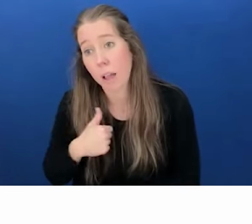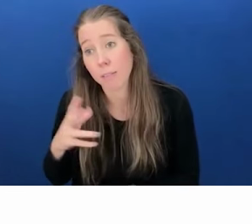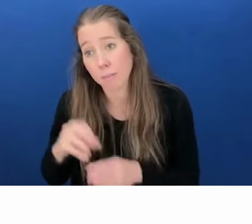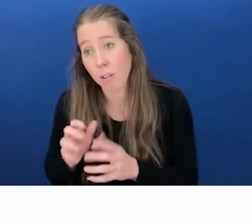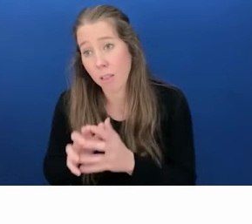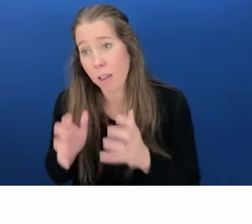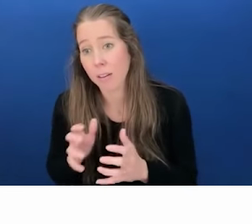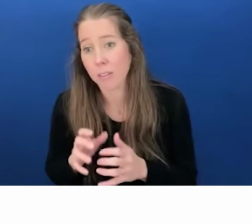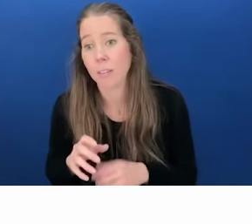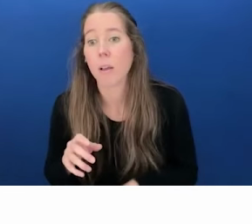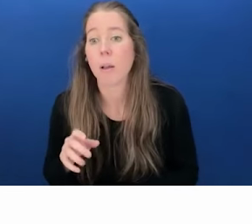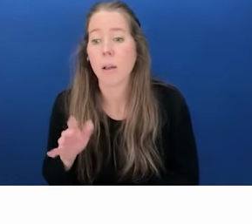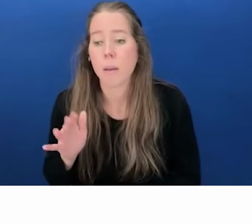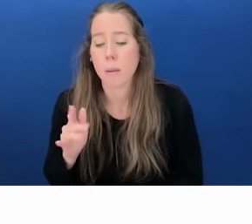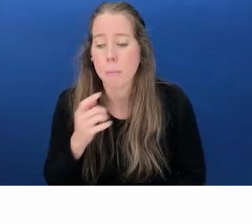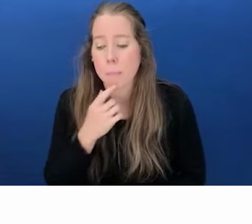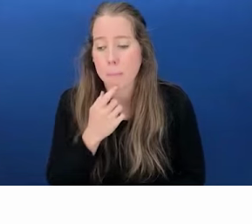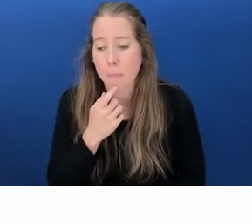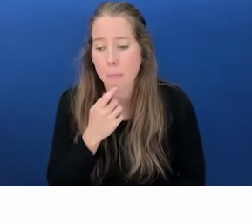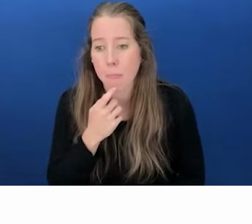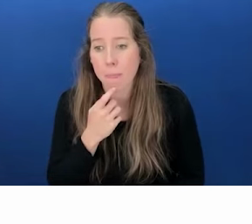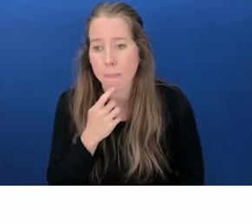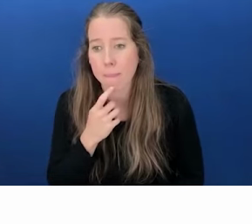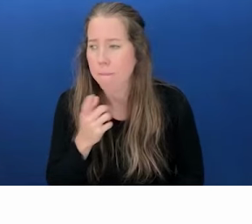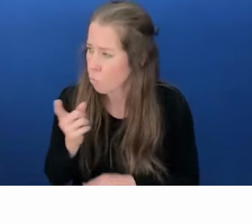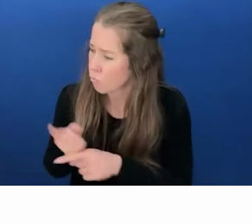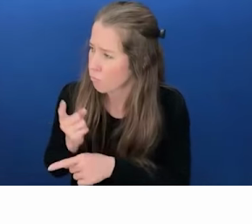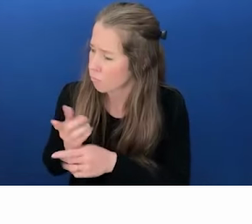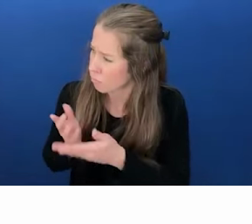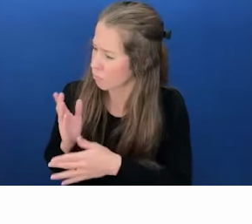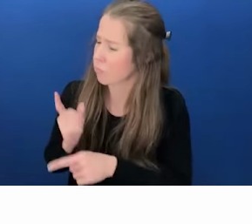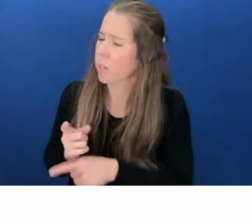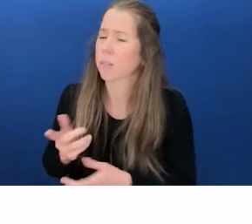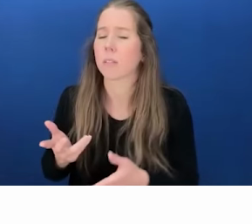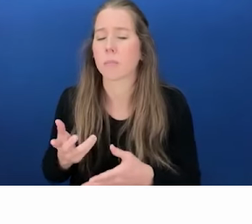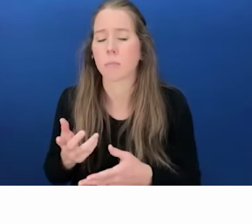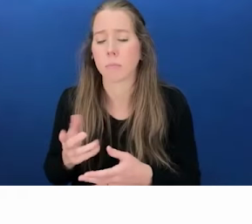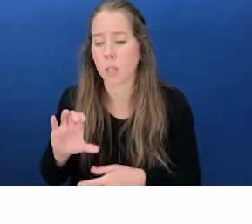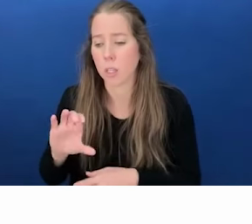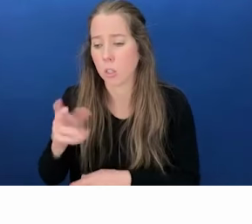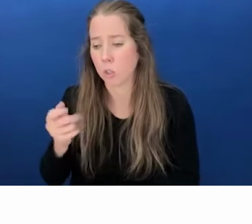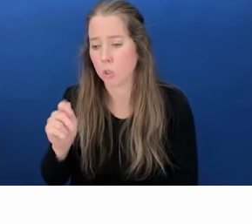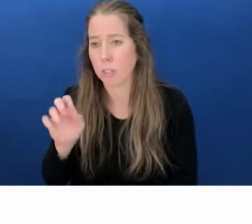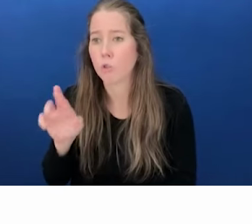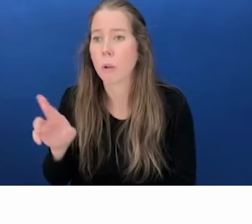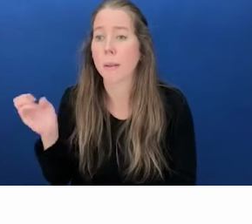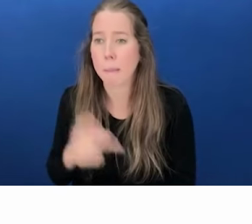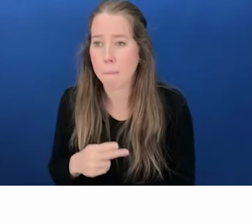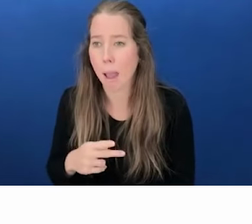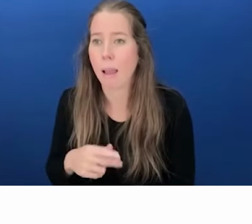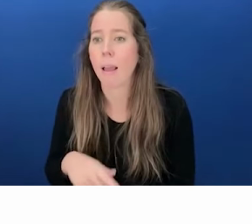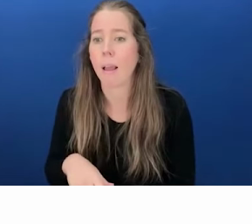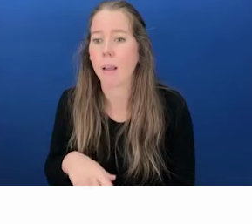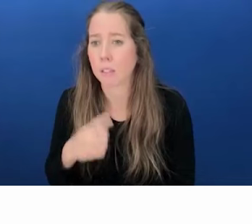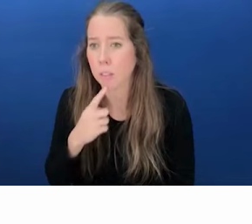our upper admin. So rightfully so though. Yeah. So during when Chancellor came back and then she's just like, you stick